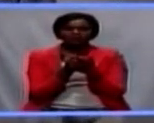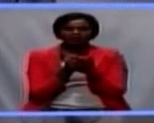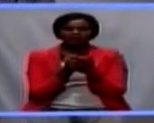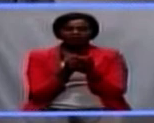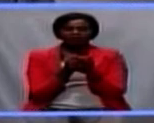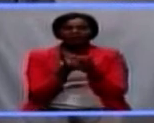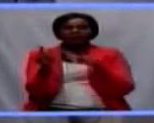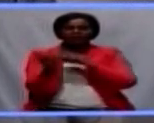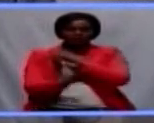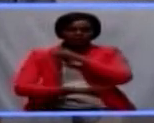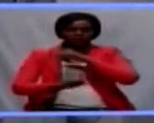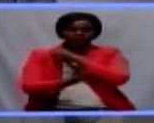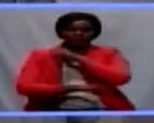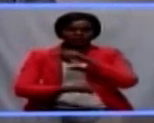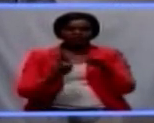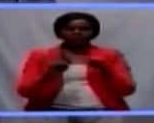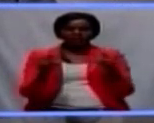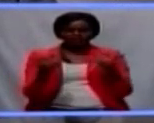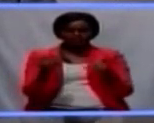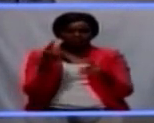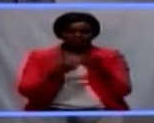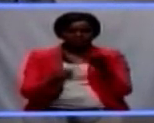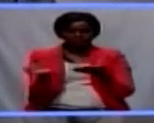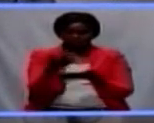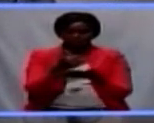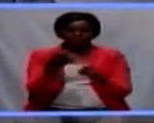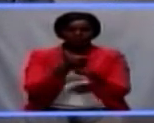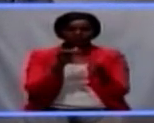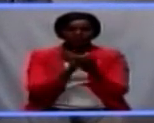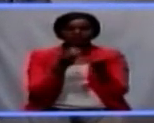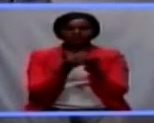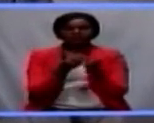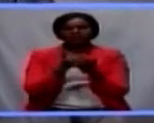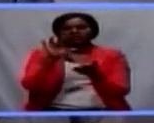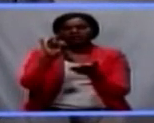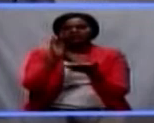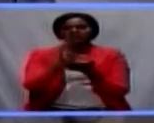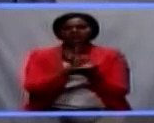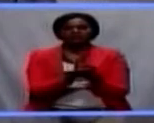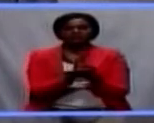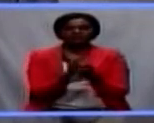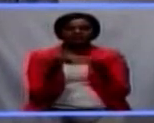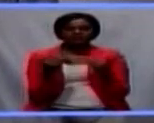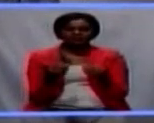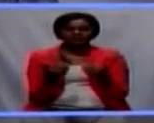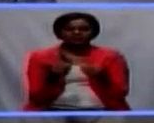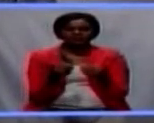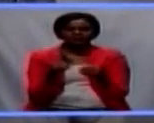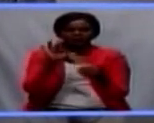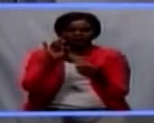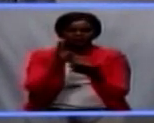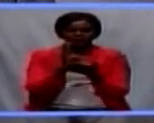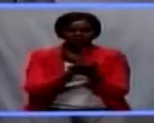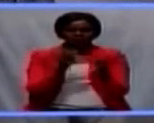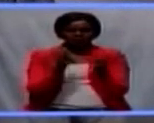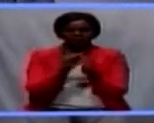interest and penalties. In fact, what is collectible out of that amount is only 8 billion. Now, 8 billion compared